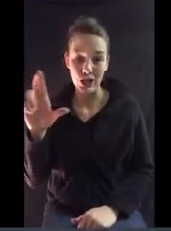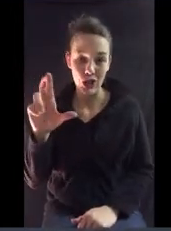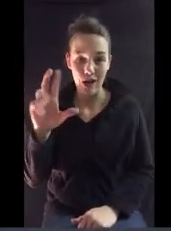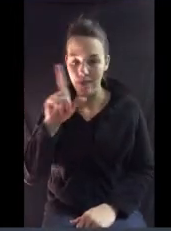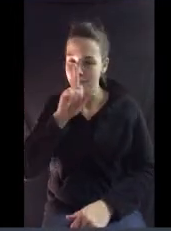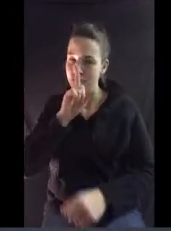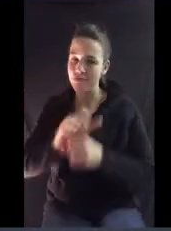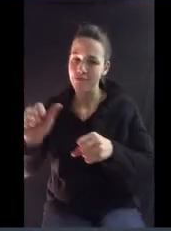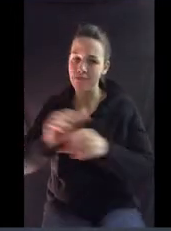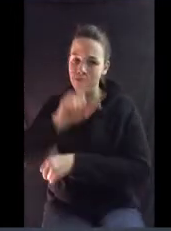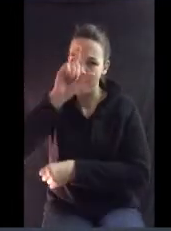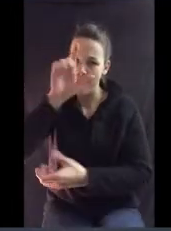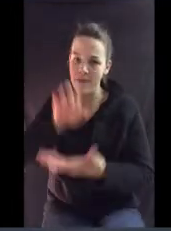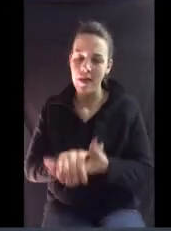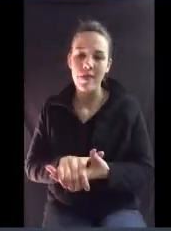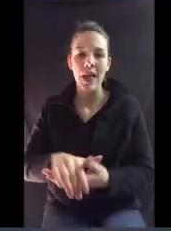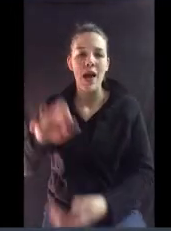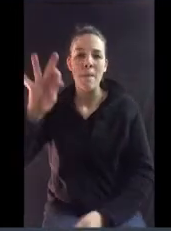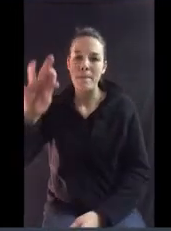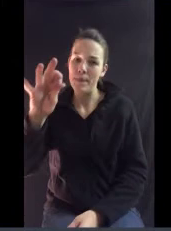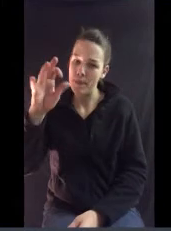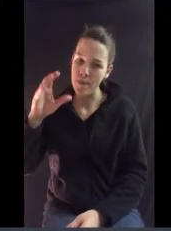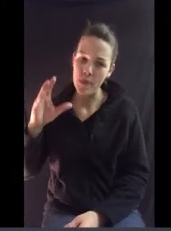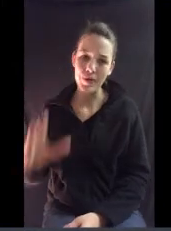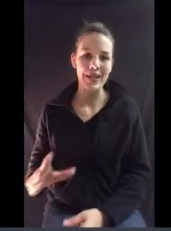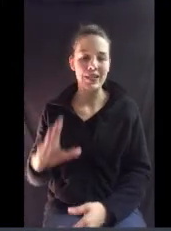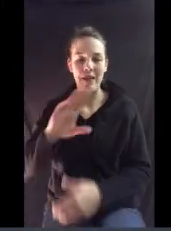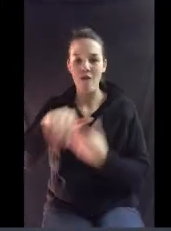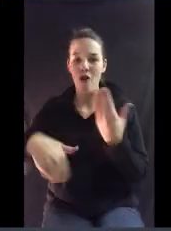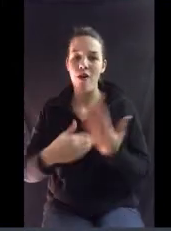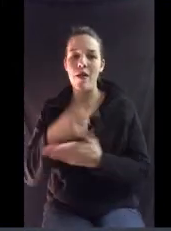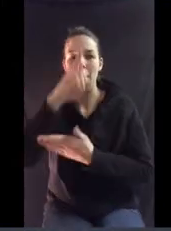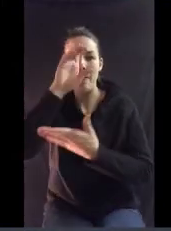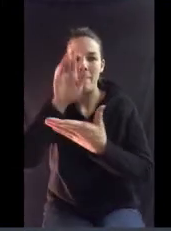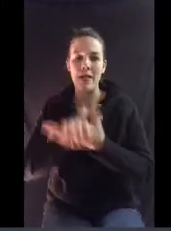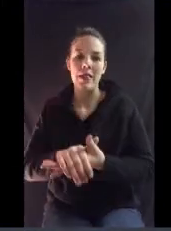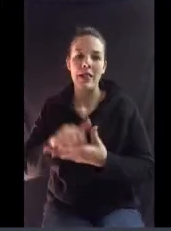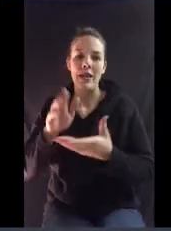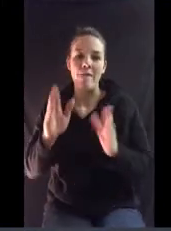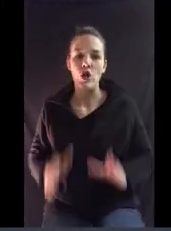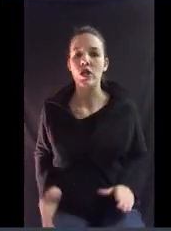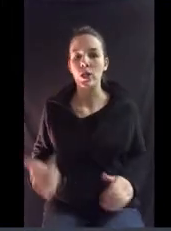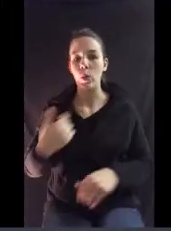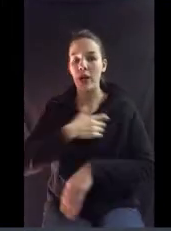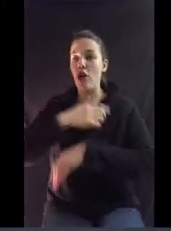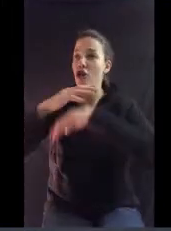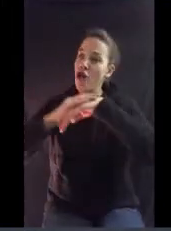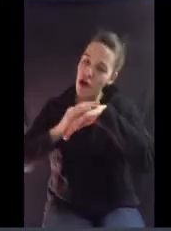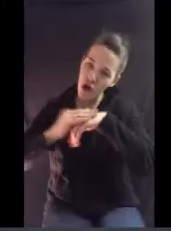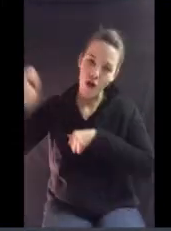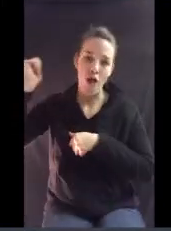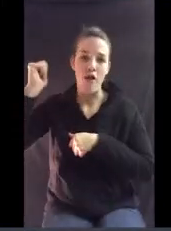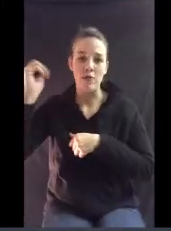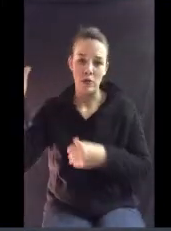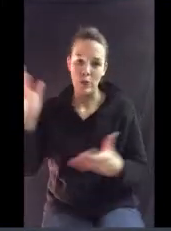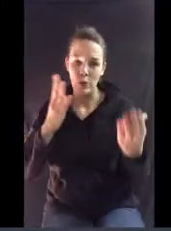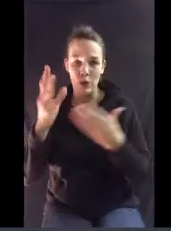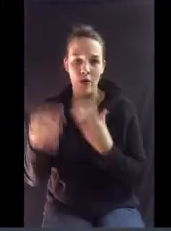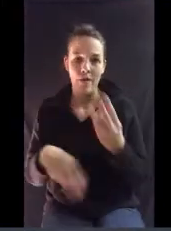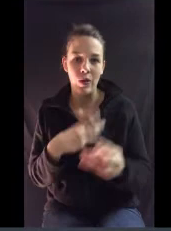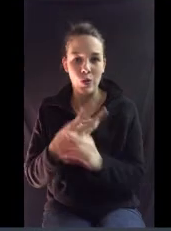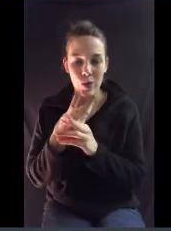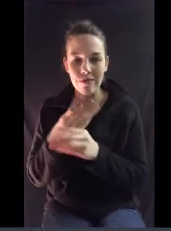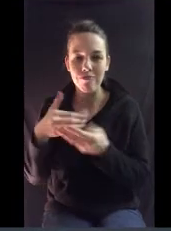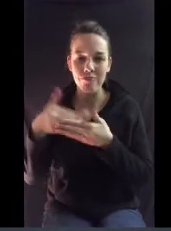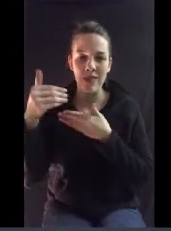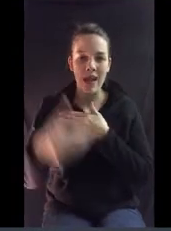minister. And I truly believe that. The priesthood of all believers, that we are all called to serve in